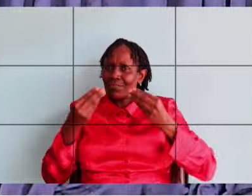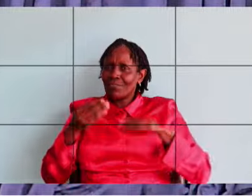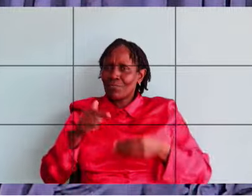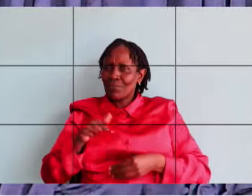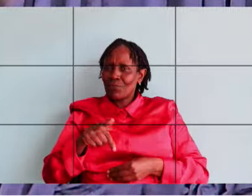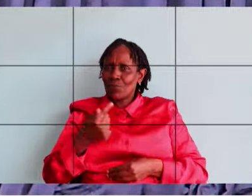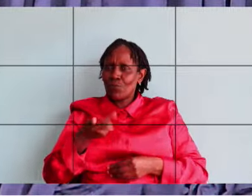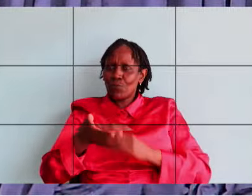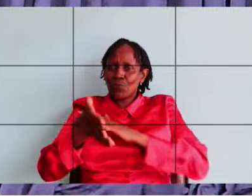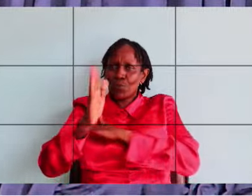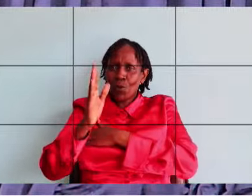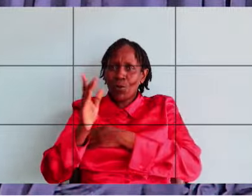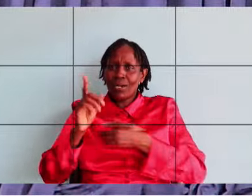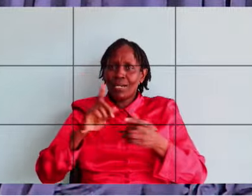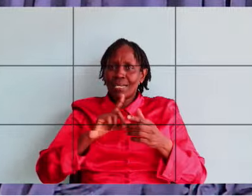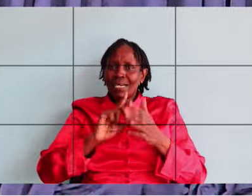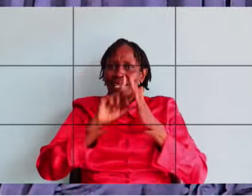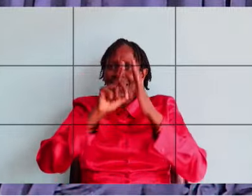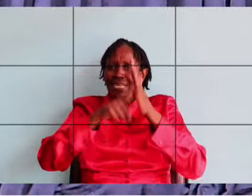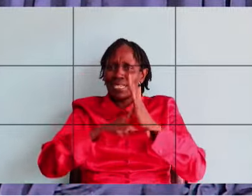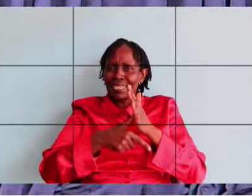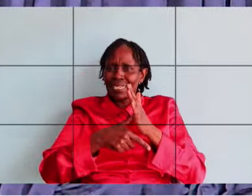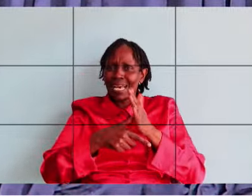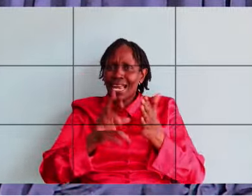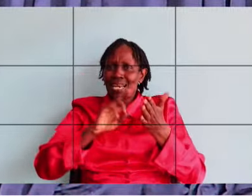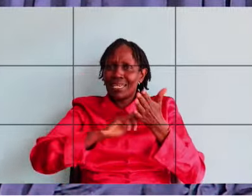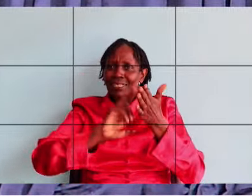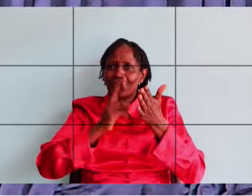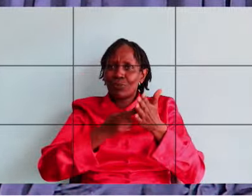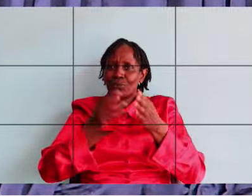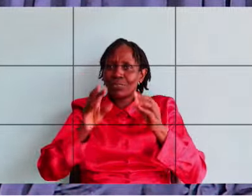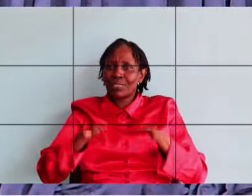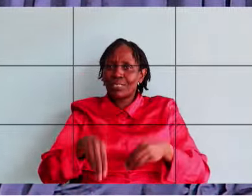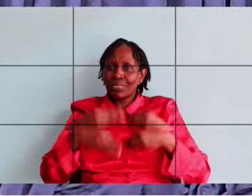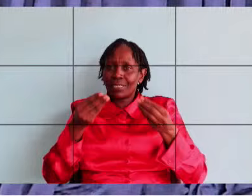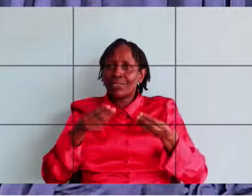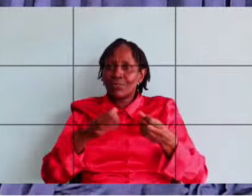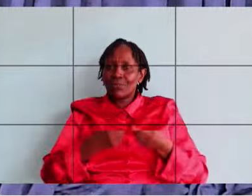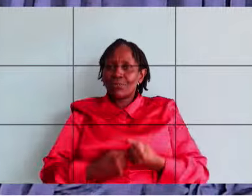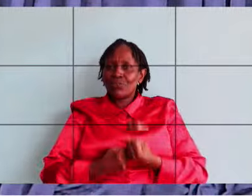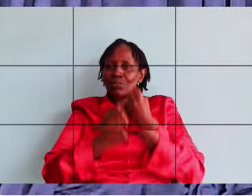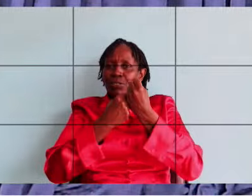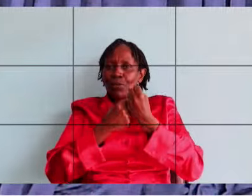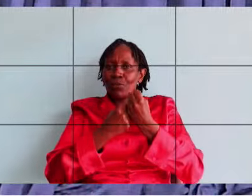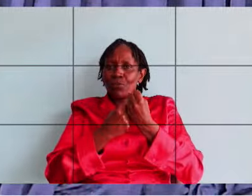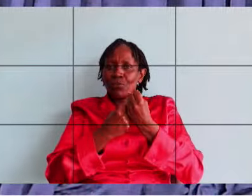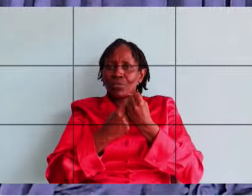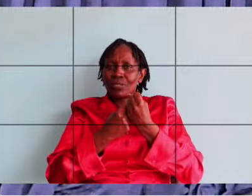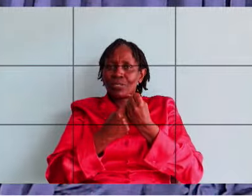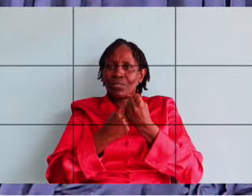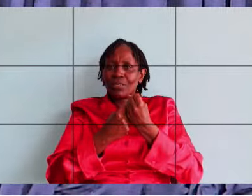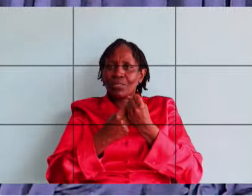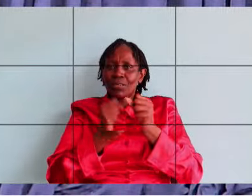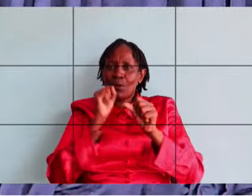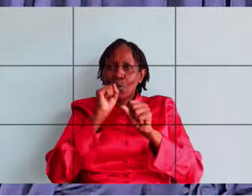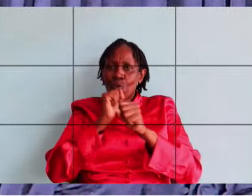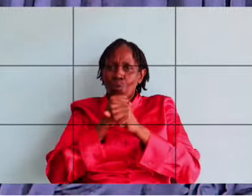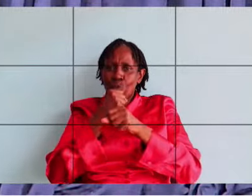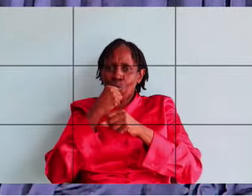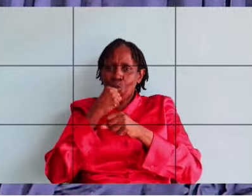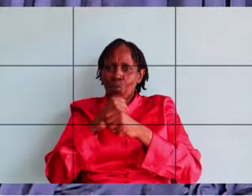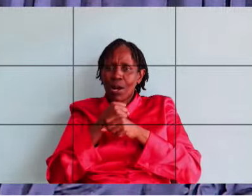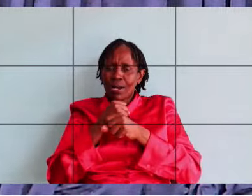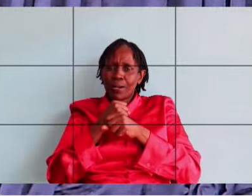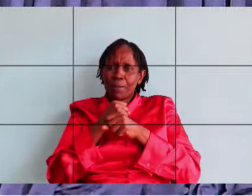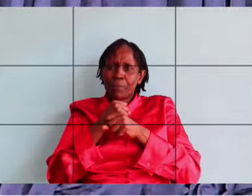they gave their resources so that they could be able to support the cause of the gospel. And so Paul challenges